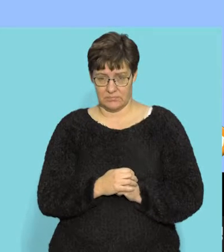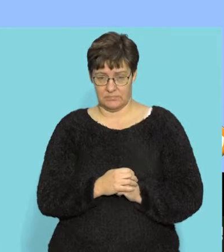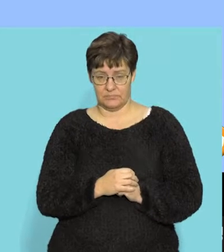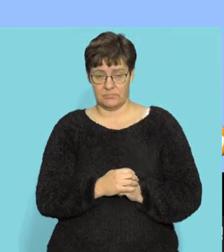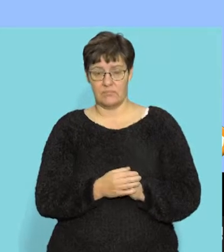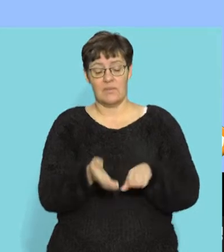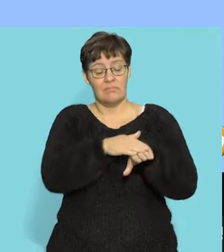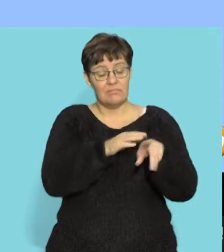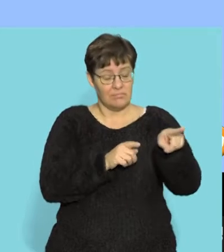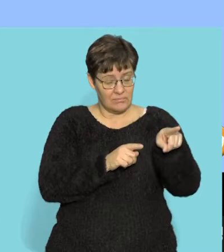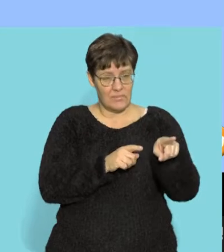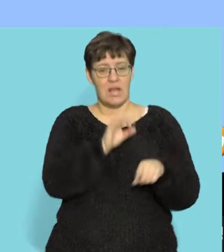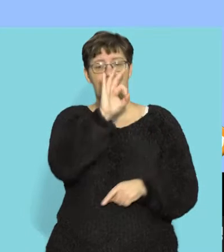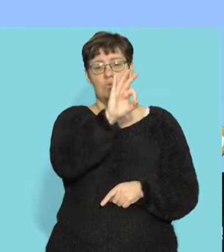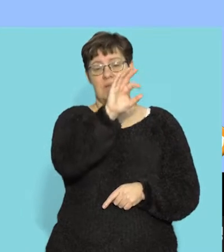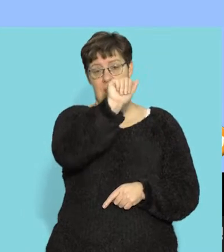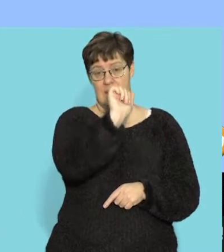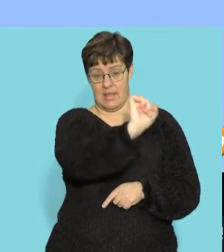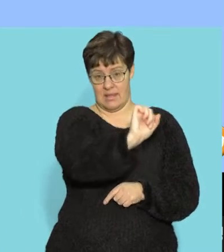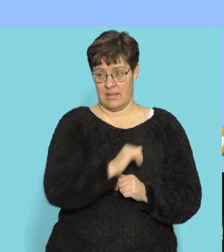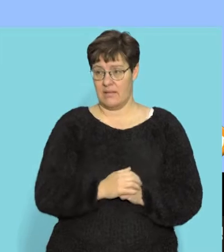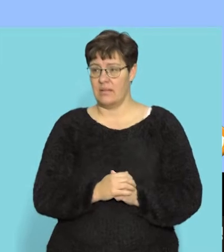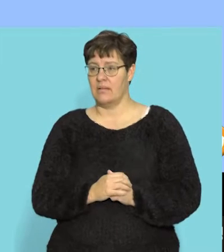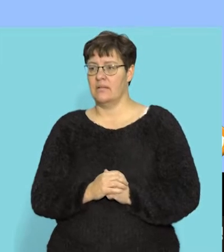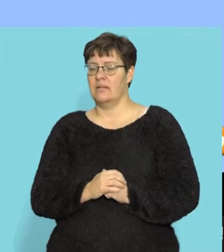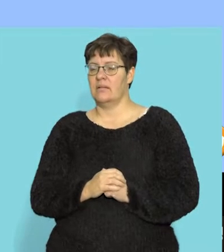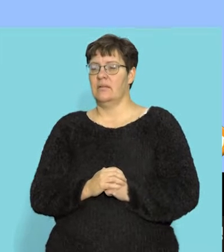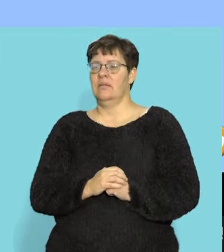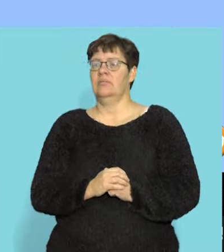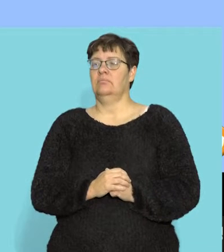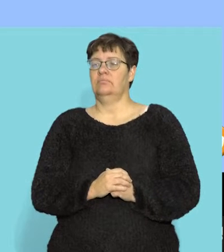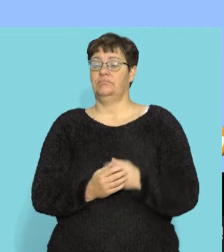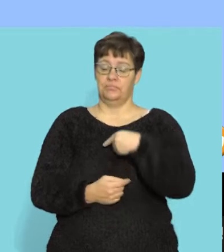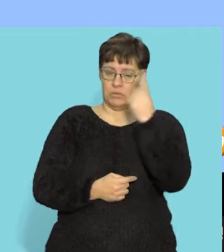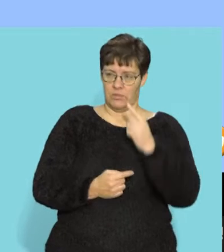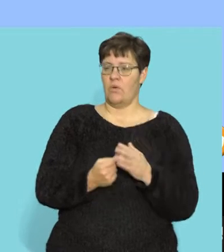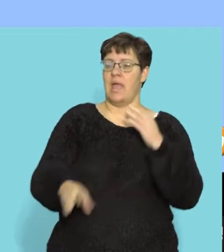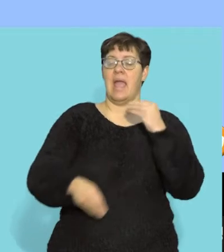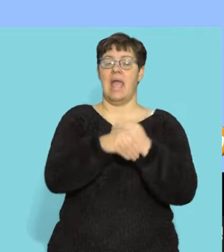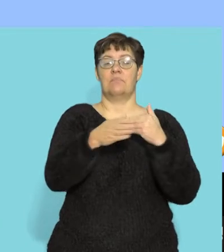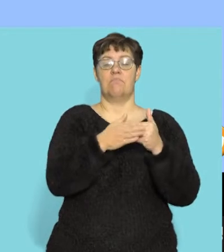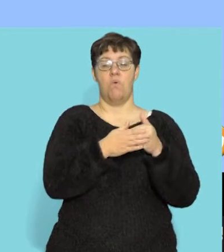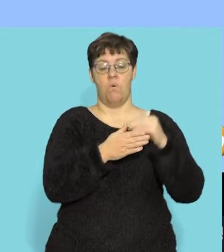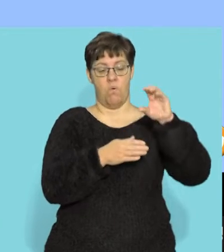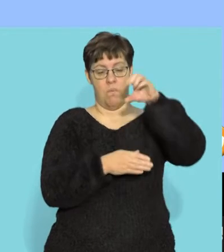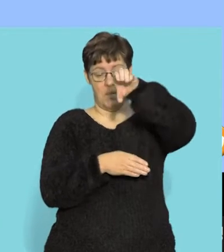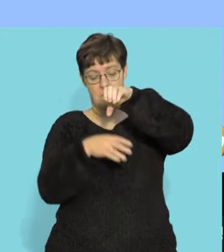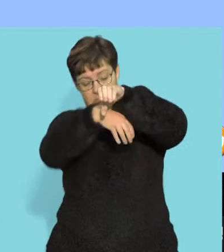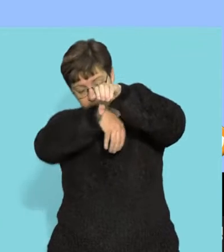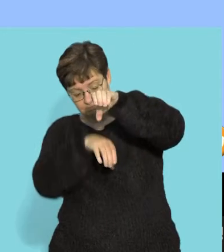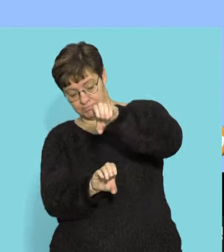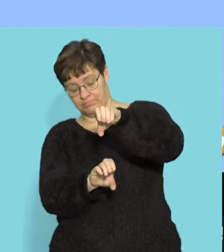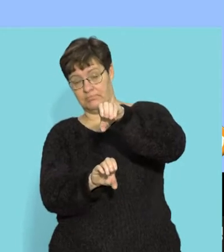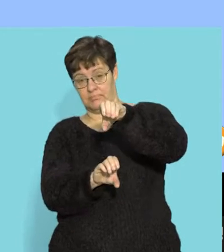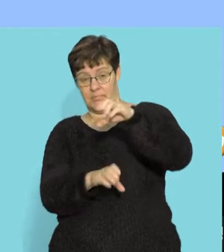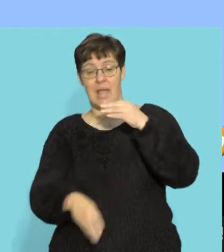current of 3 amperes. Take note of that. Right, let's open that switch and add another light bulb in parallel and